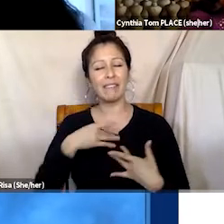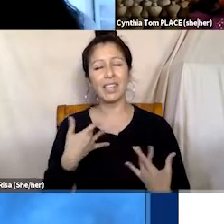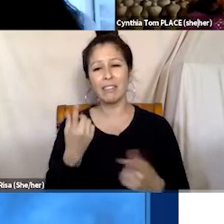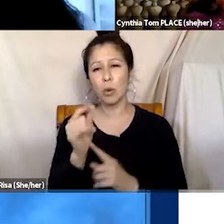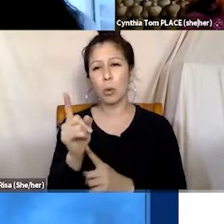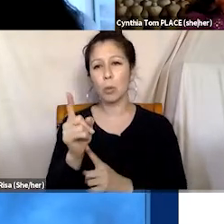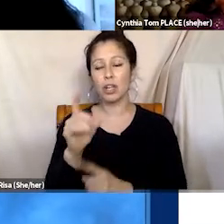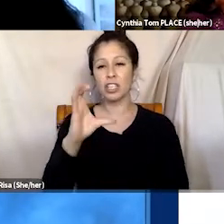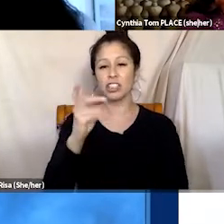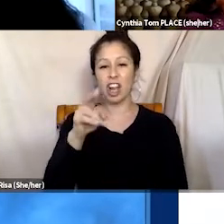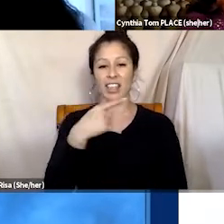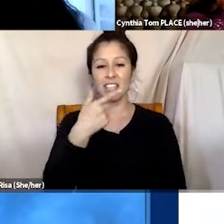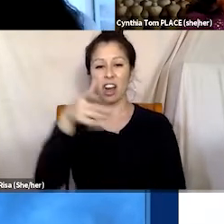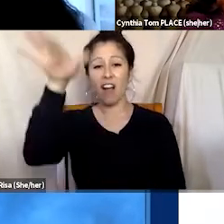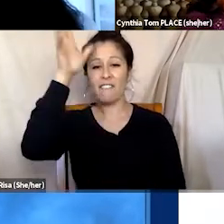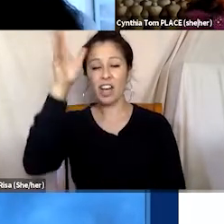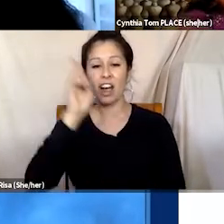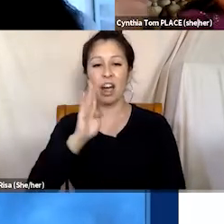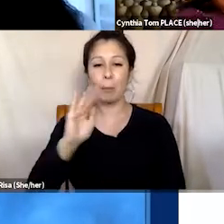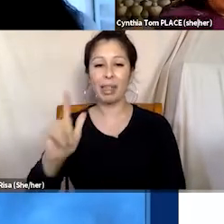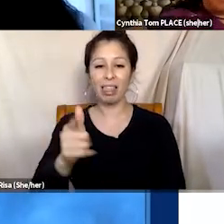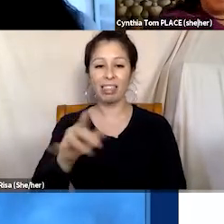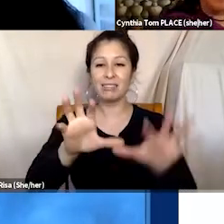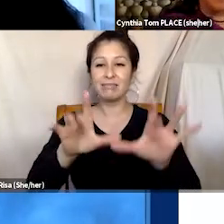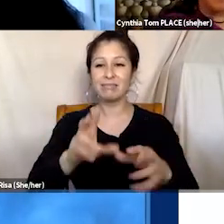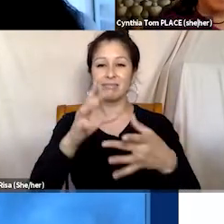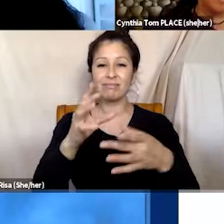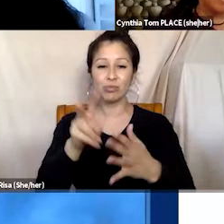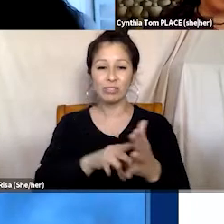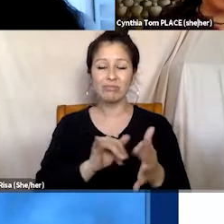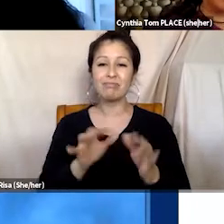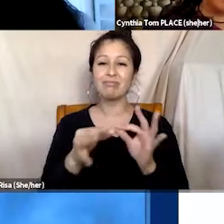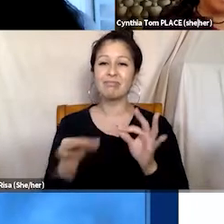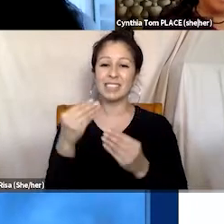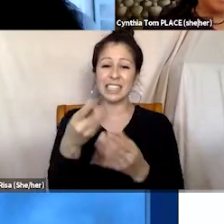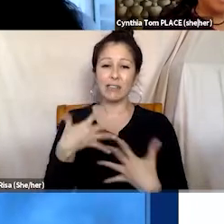So Charlene says her godfather, her Uncle Bill, gives her strength.